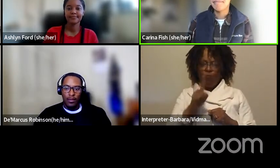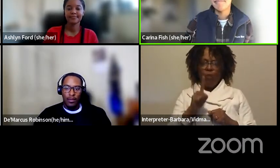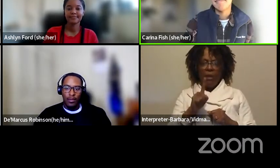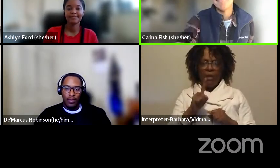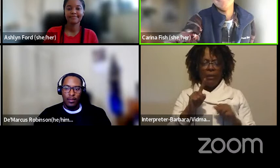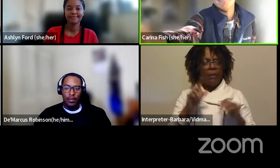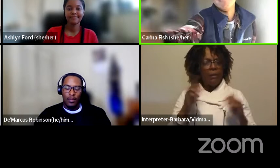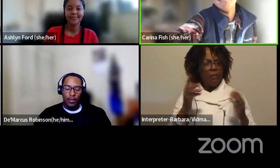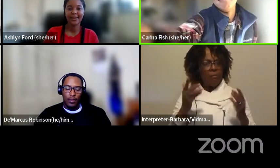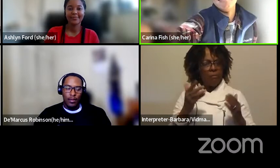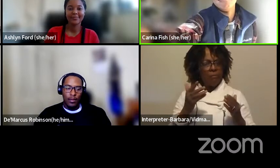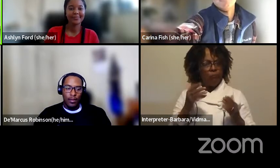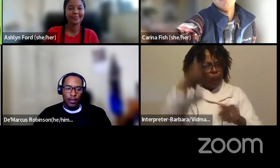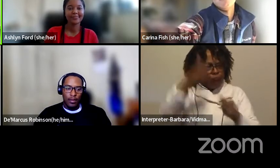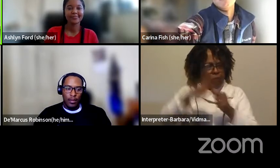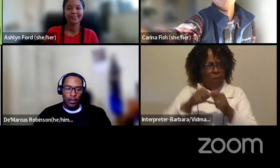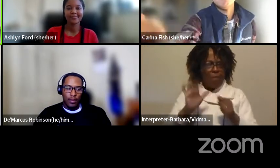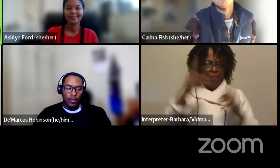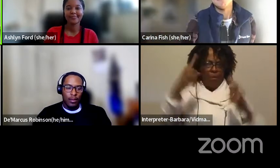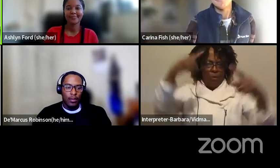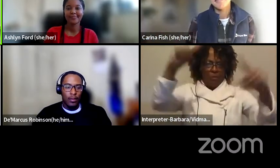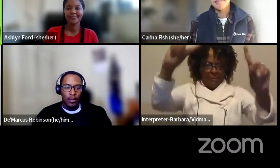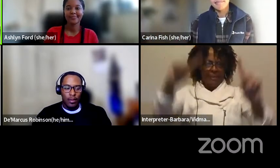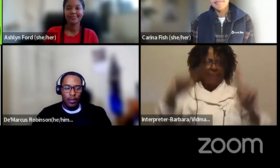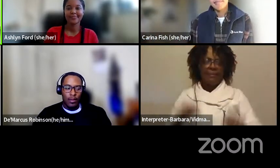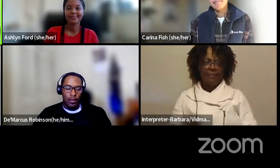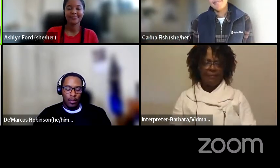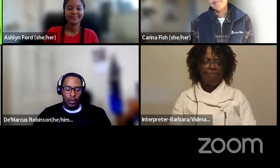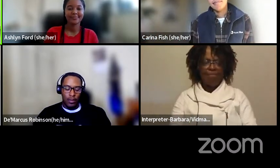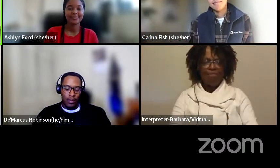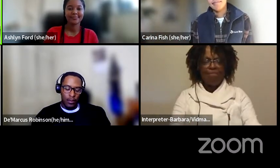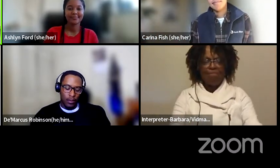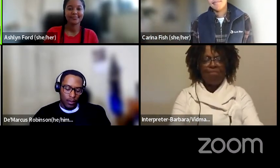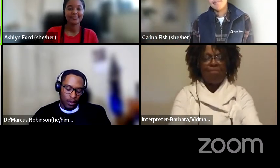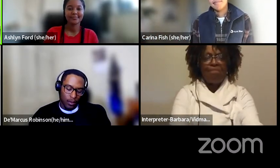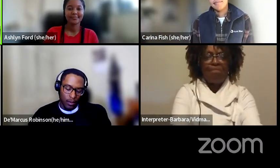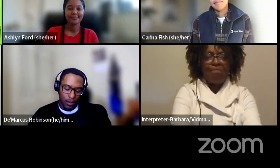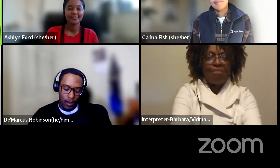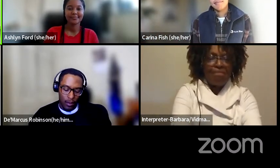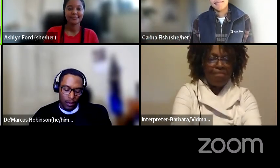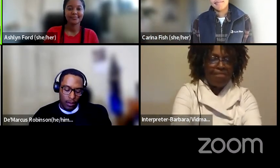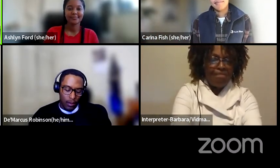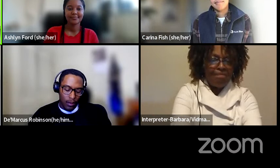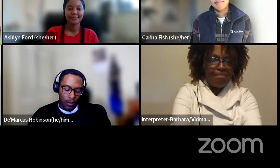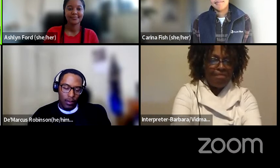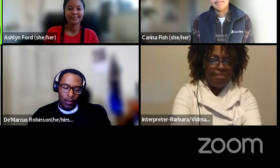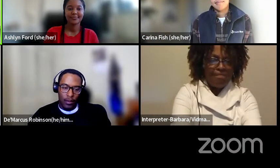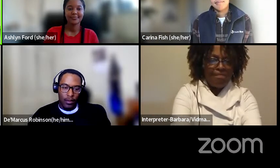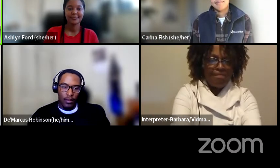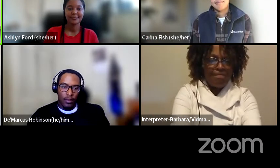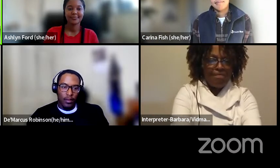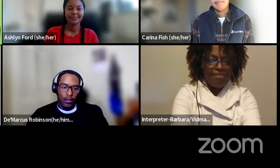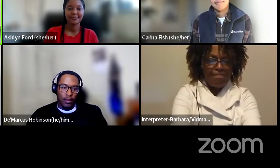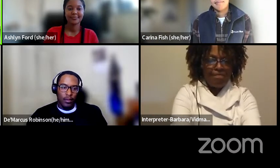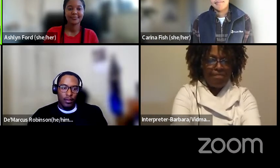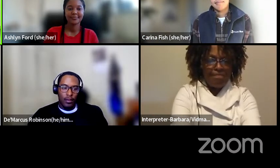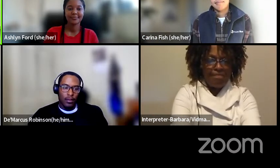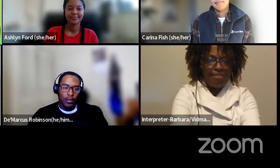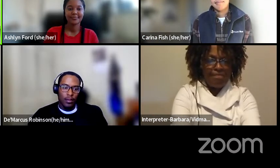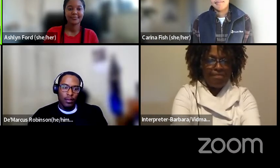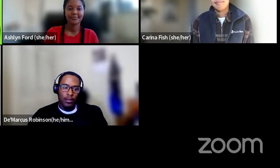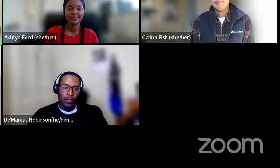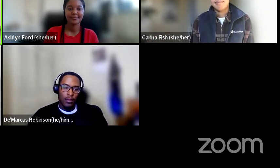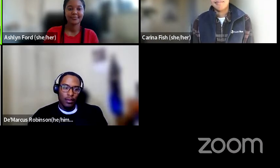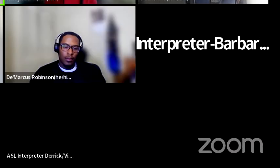helpful. Yeah, one of my ways of just dealing with my own kind of self-confidence is I think about what